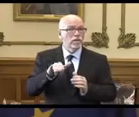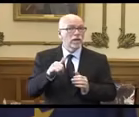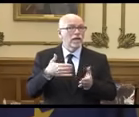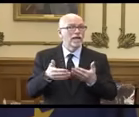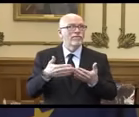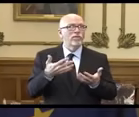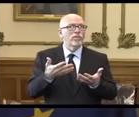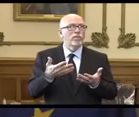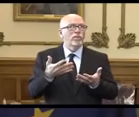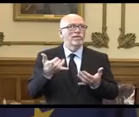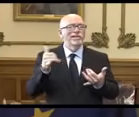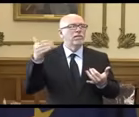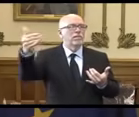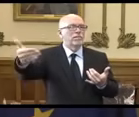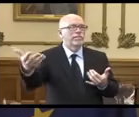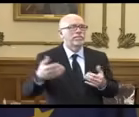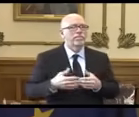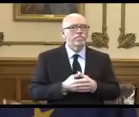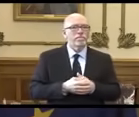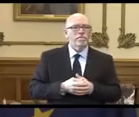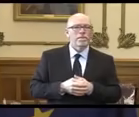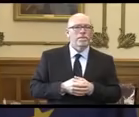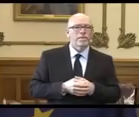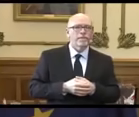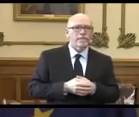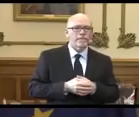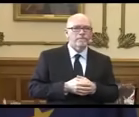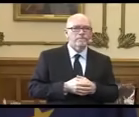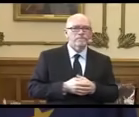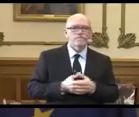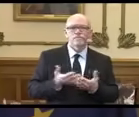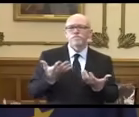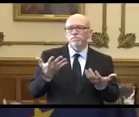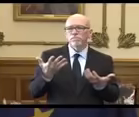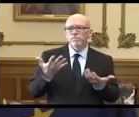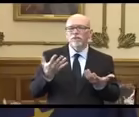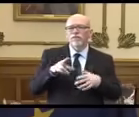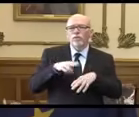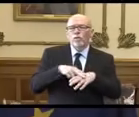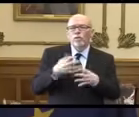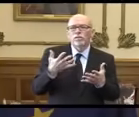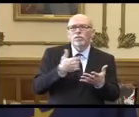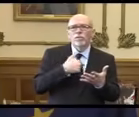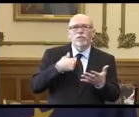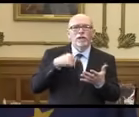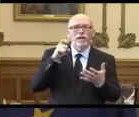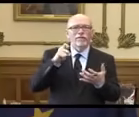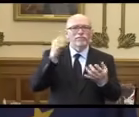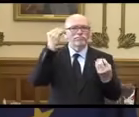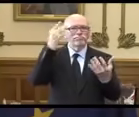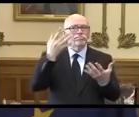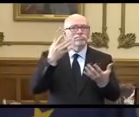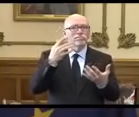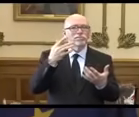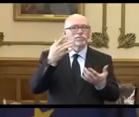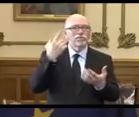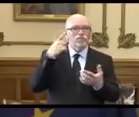that's sort of a long ways off? Well, of course it is. I mean, we're looking near